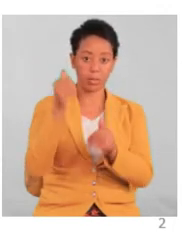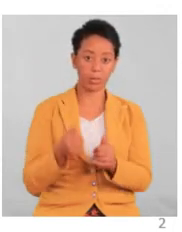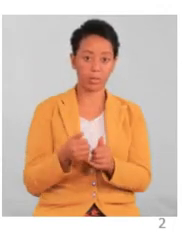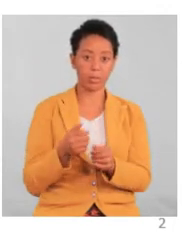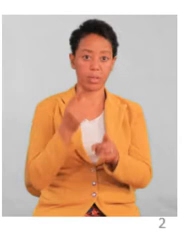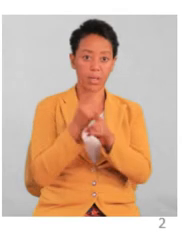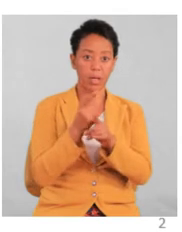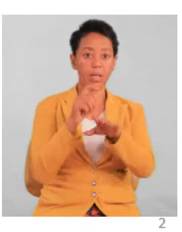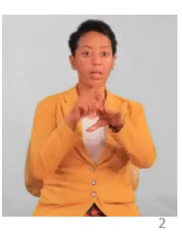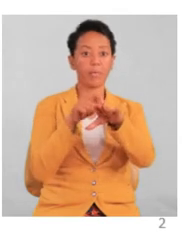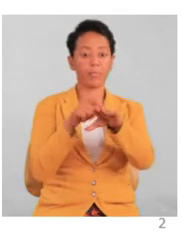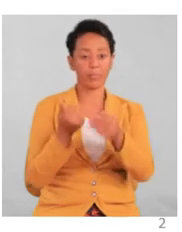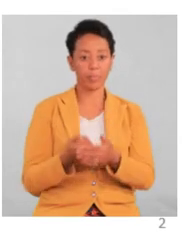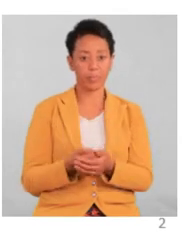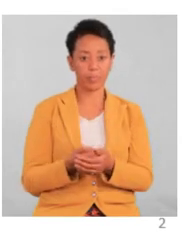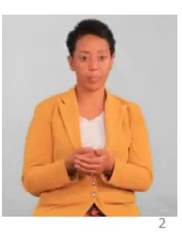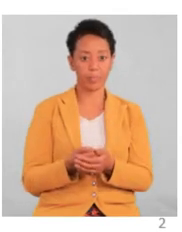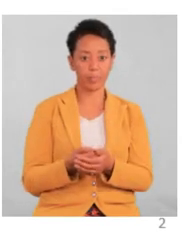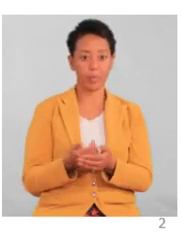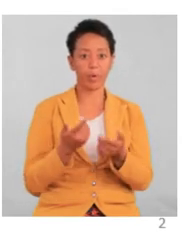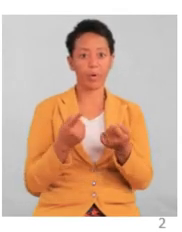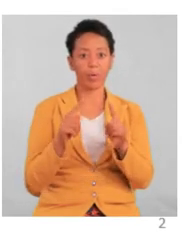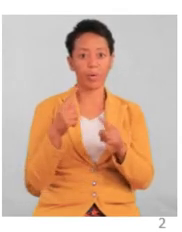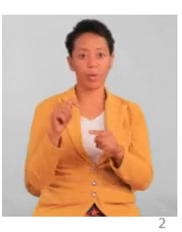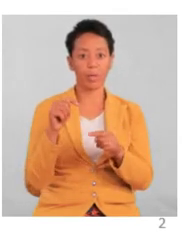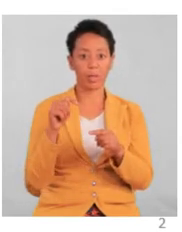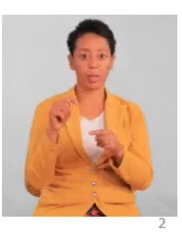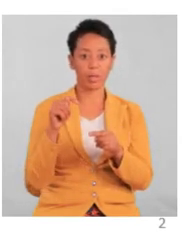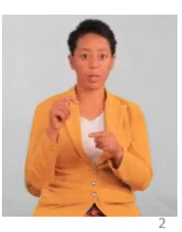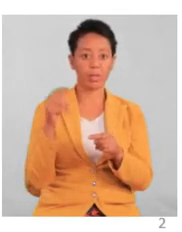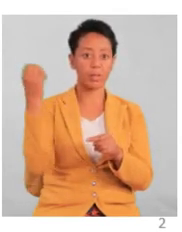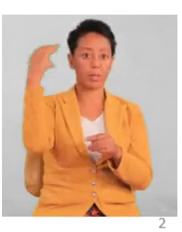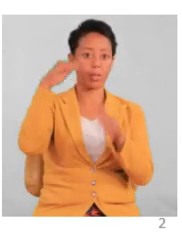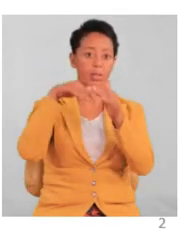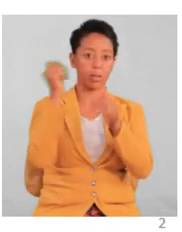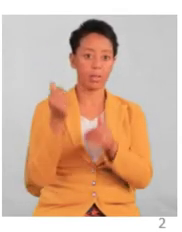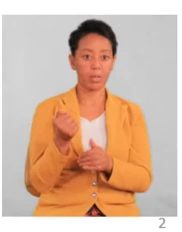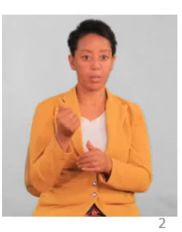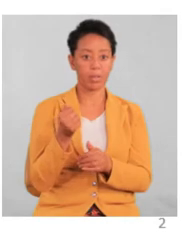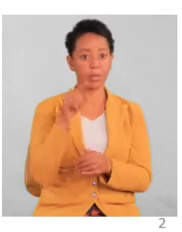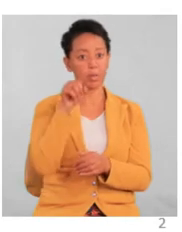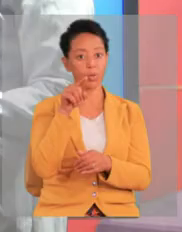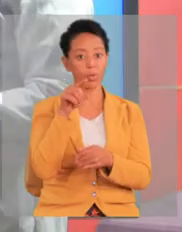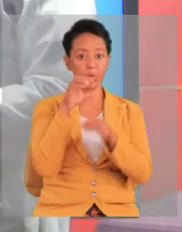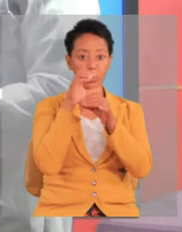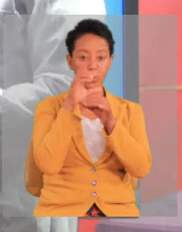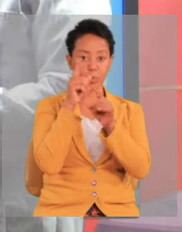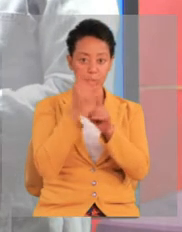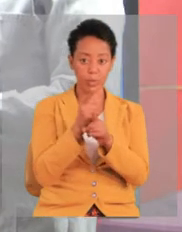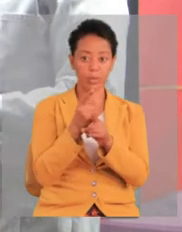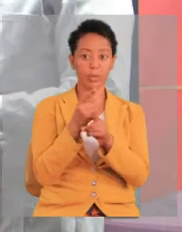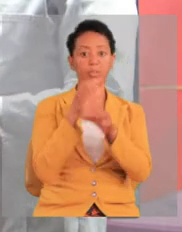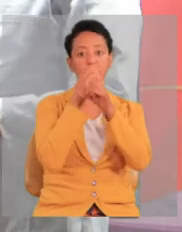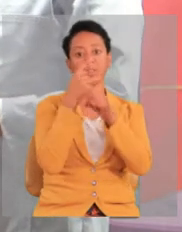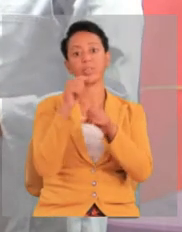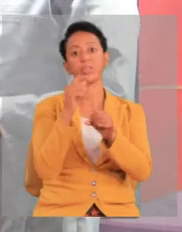right time. Okay, when does the sun rise? We have just finished your task. You have